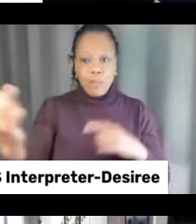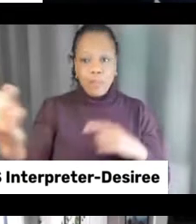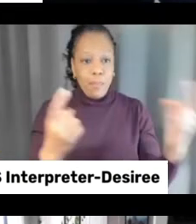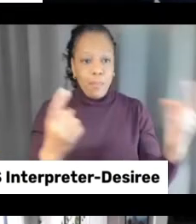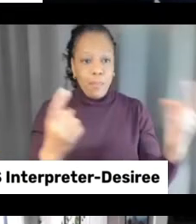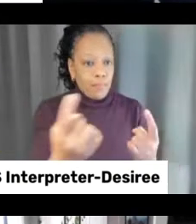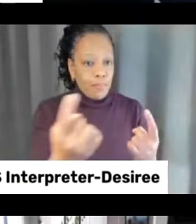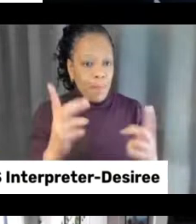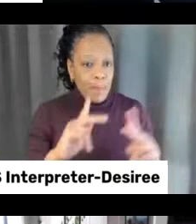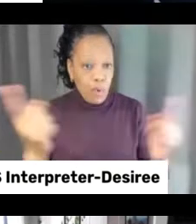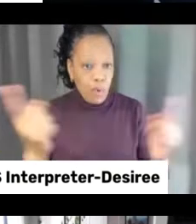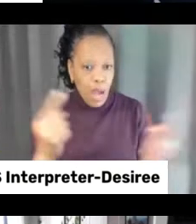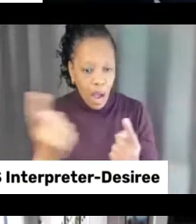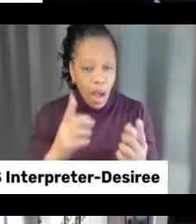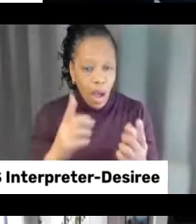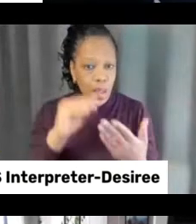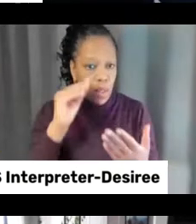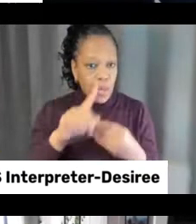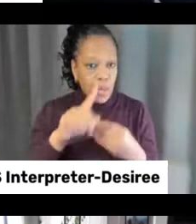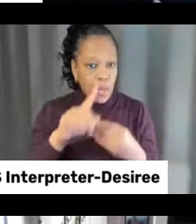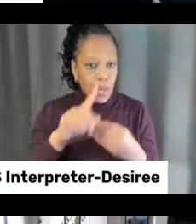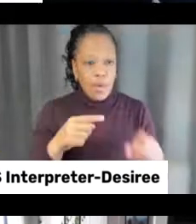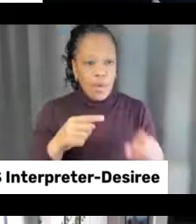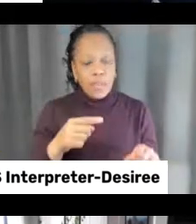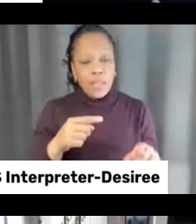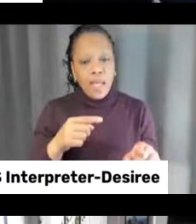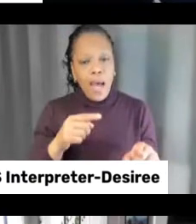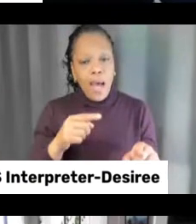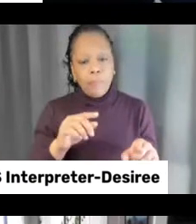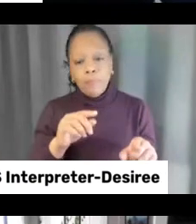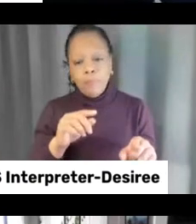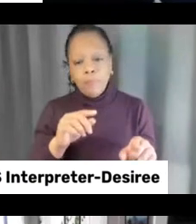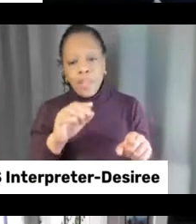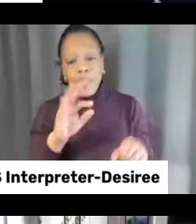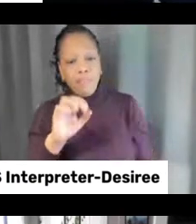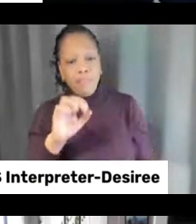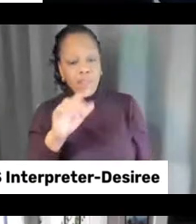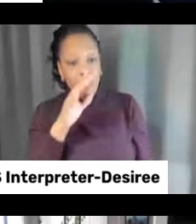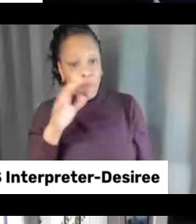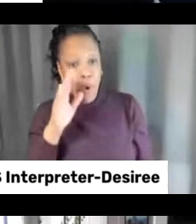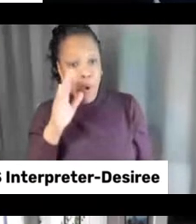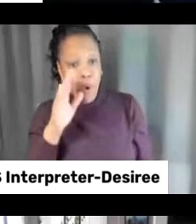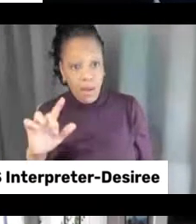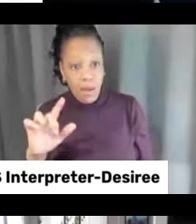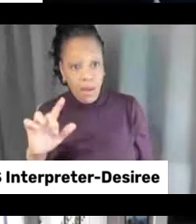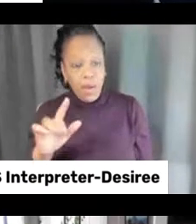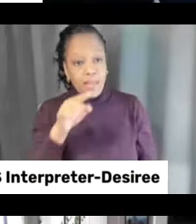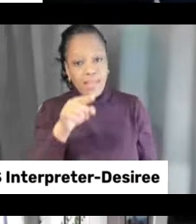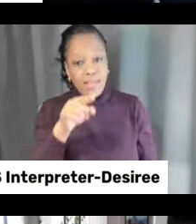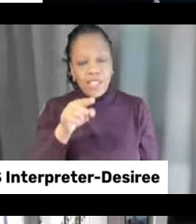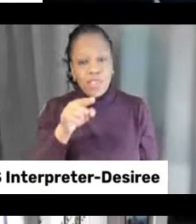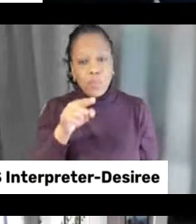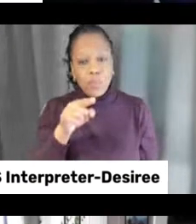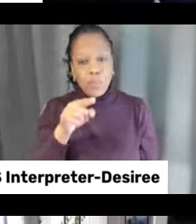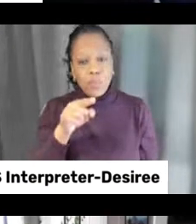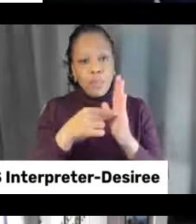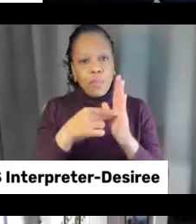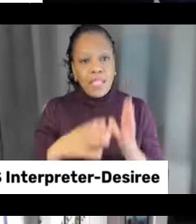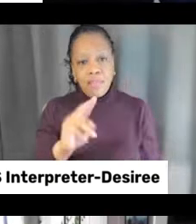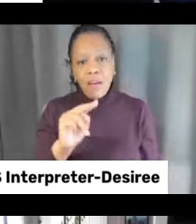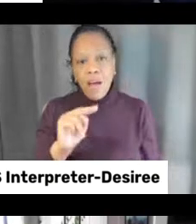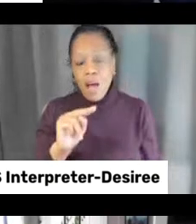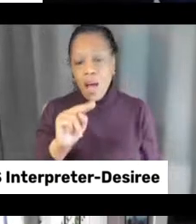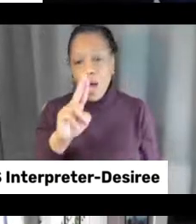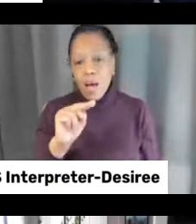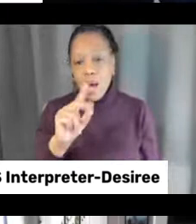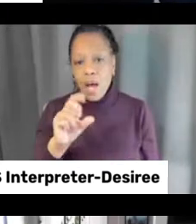with Congresswoman Underwood. And so we go to a farm, we hang out, and we learn about how to